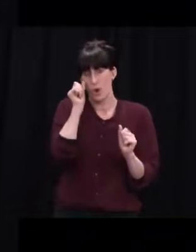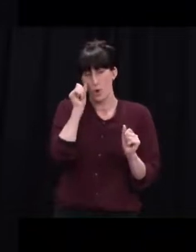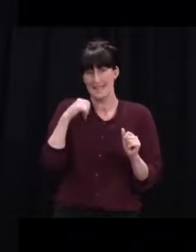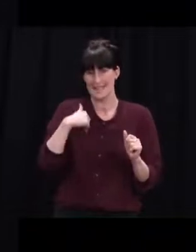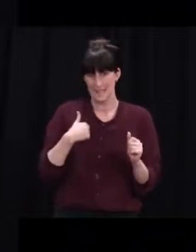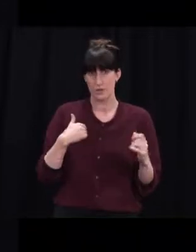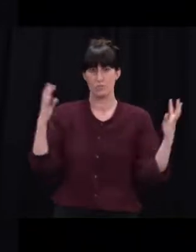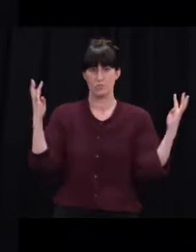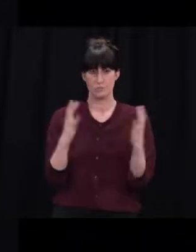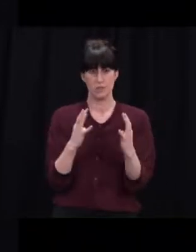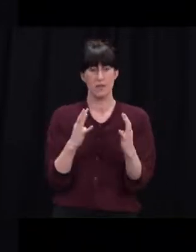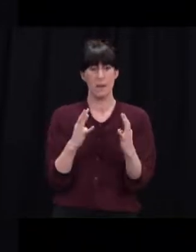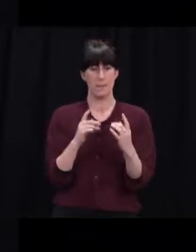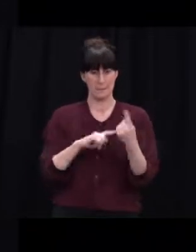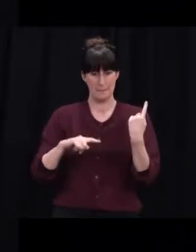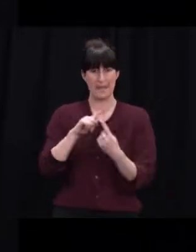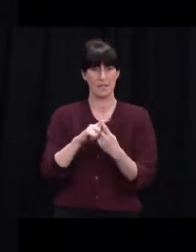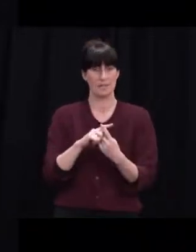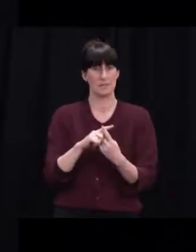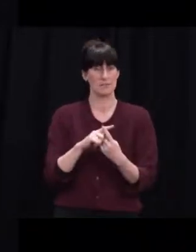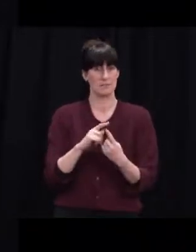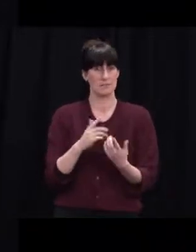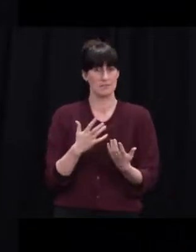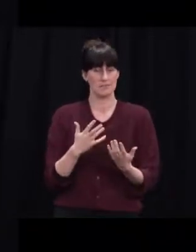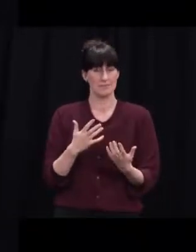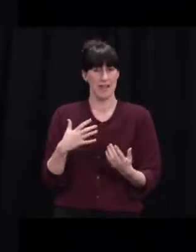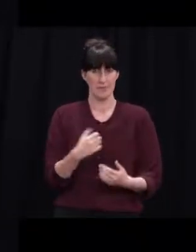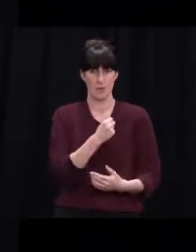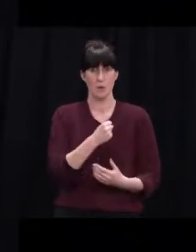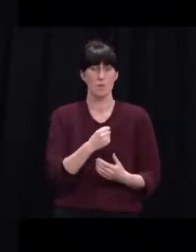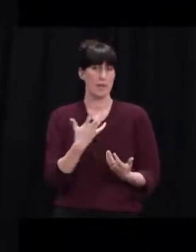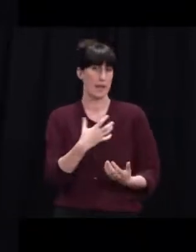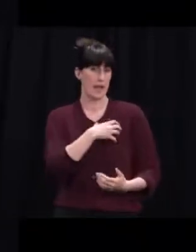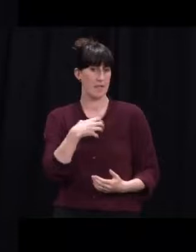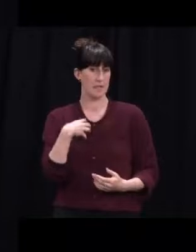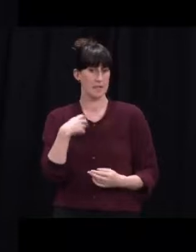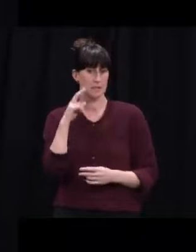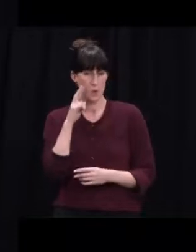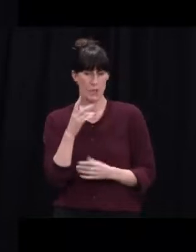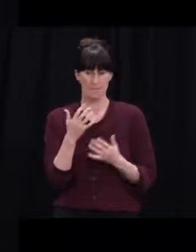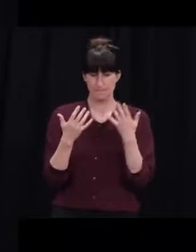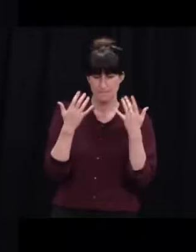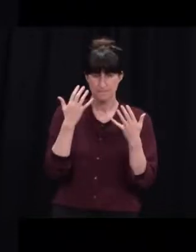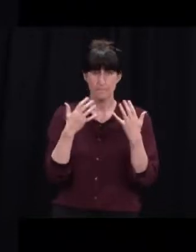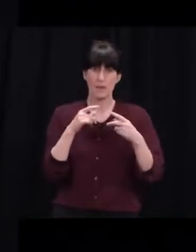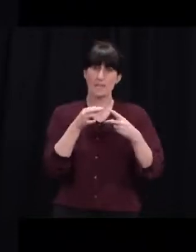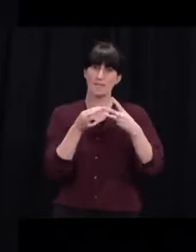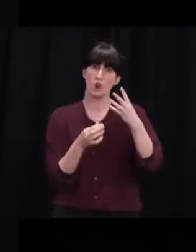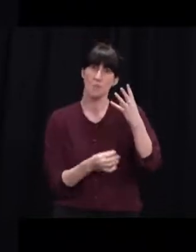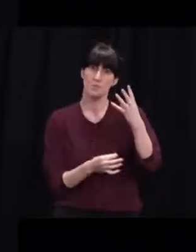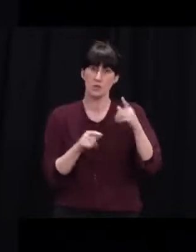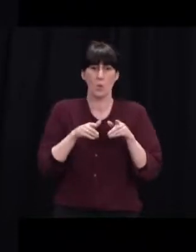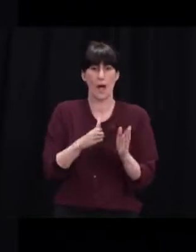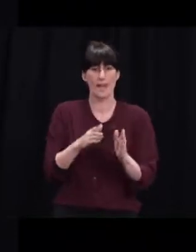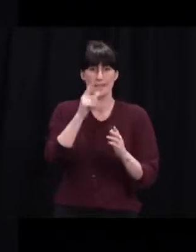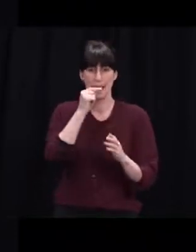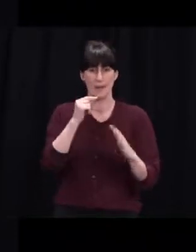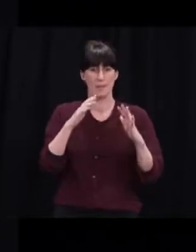for that scrutiny, and we're also very mindful of the need for Parliament to be able to come together sooner rather than